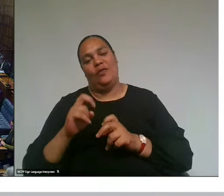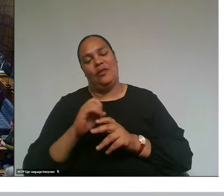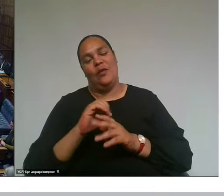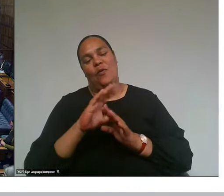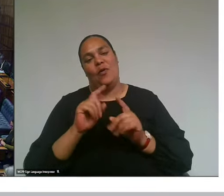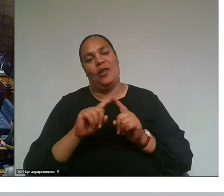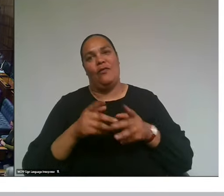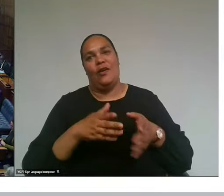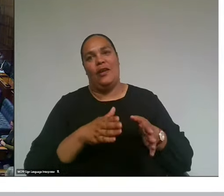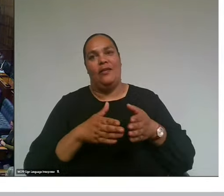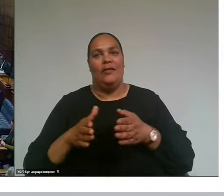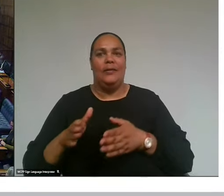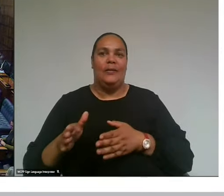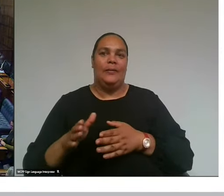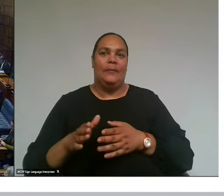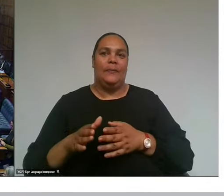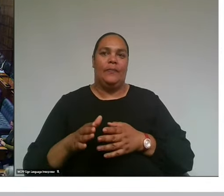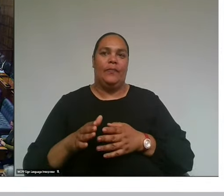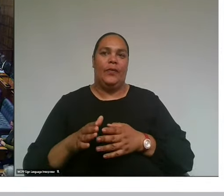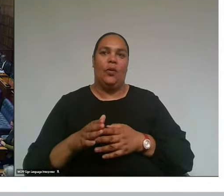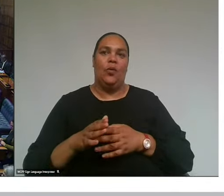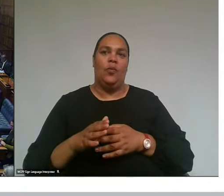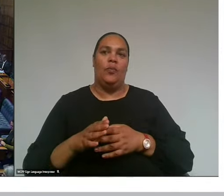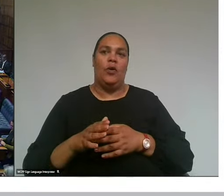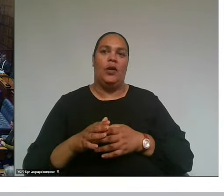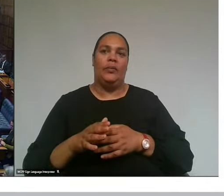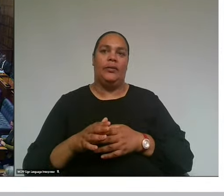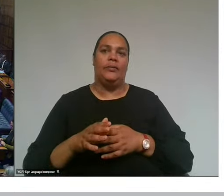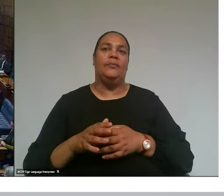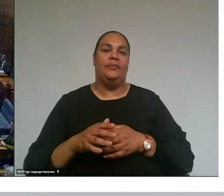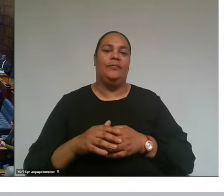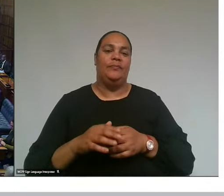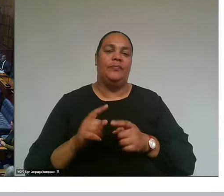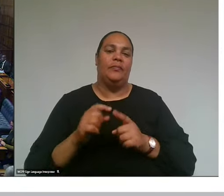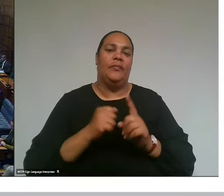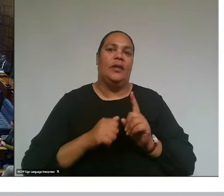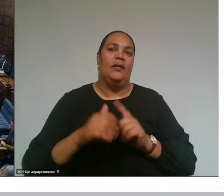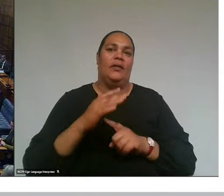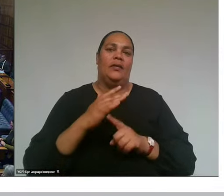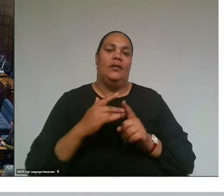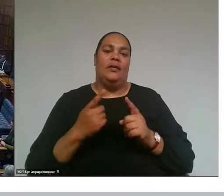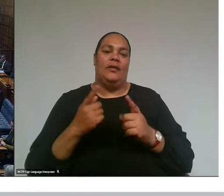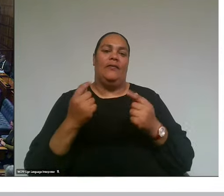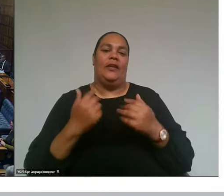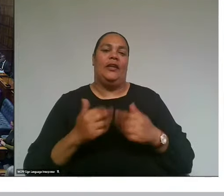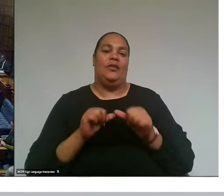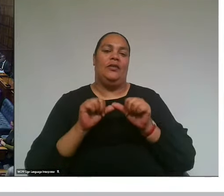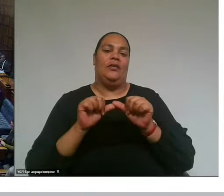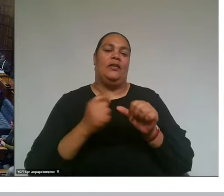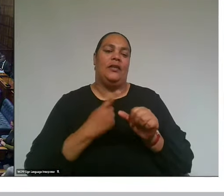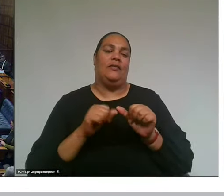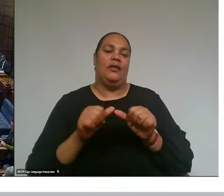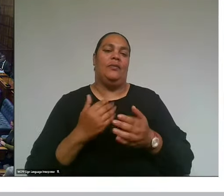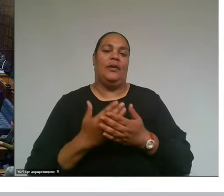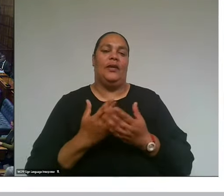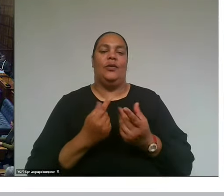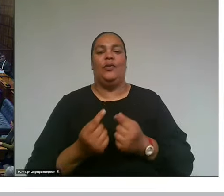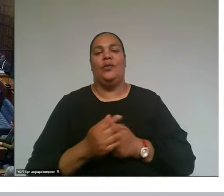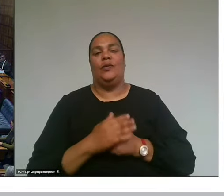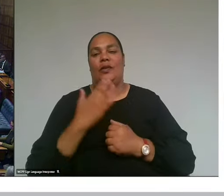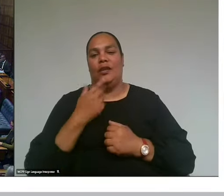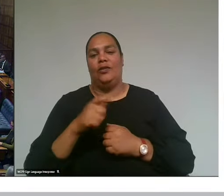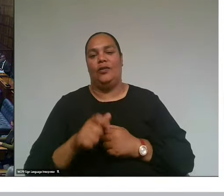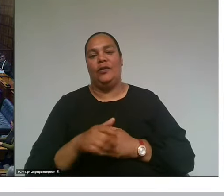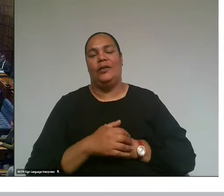avenues to ensure and create the environment that the Free Port is financially self-sustainable going forward thank